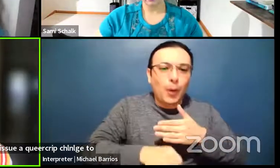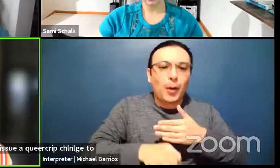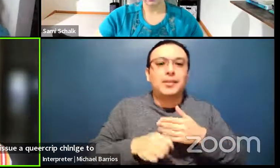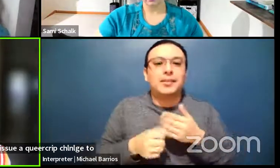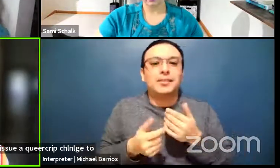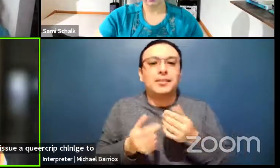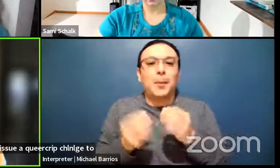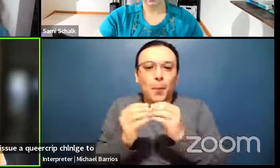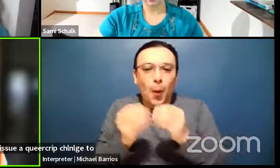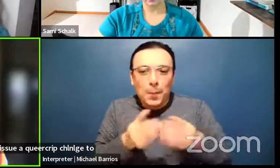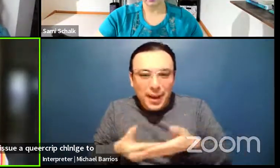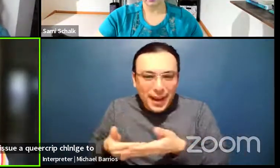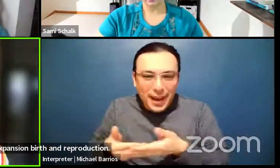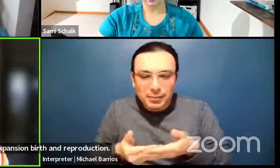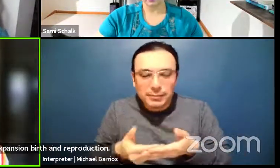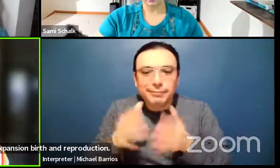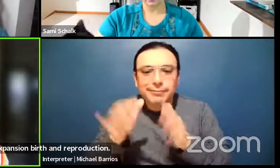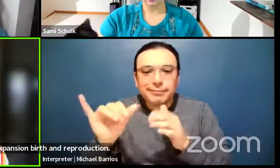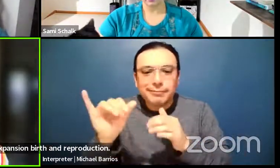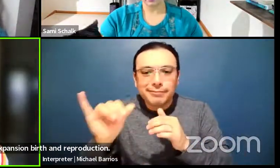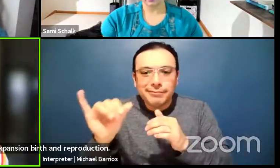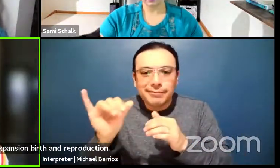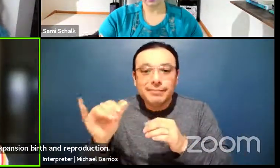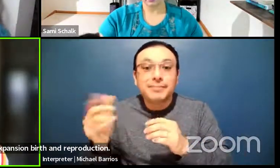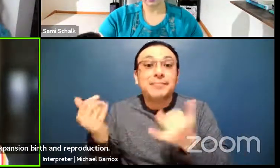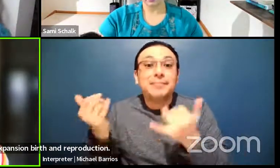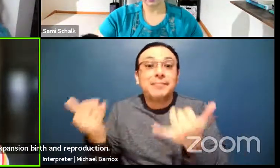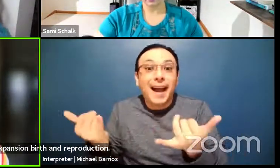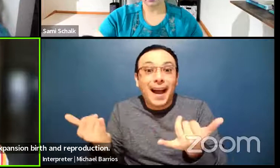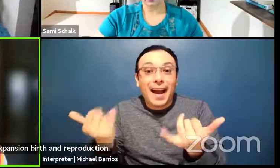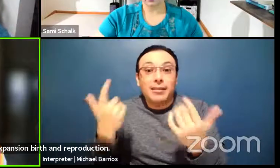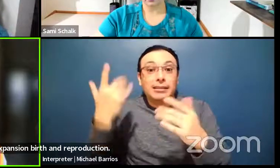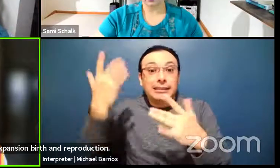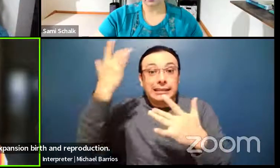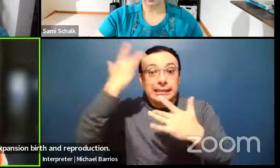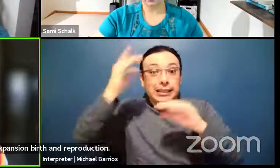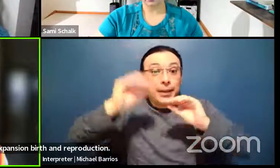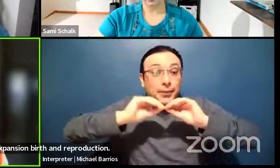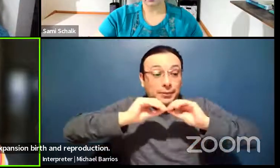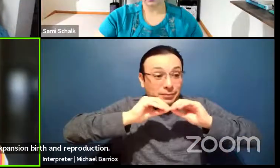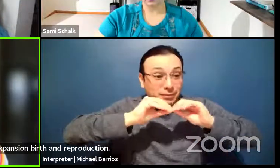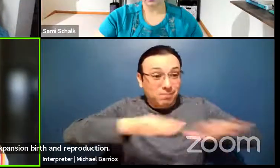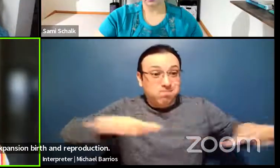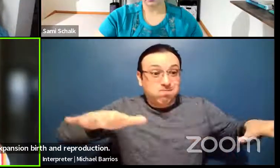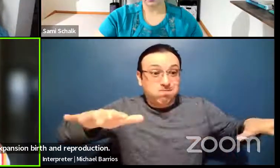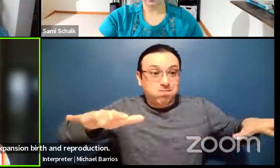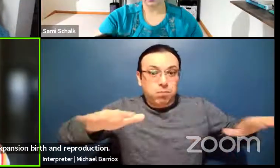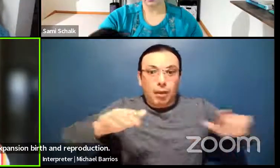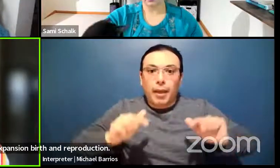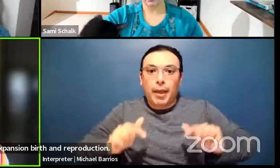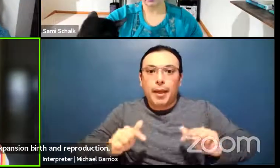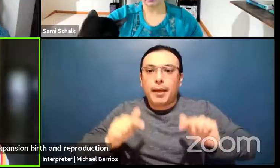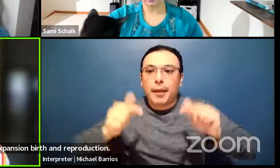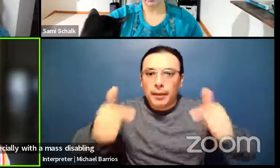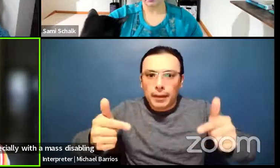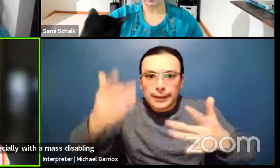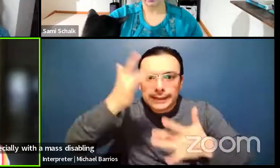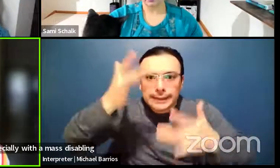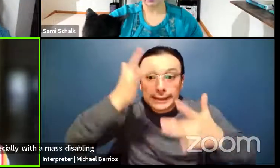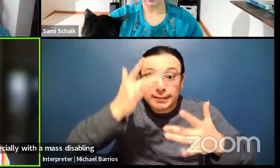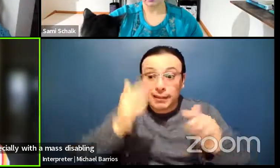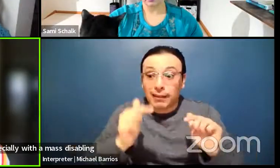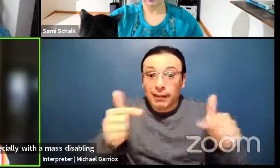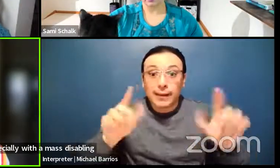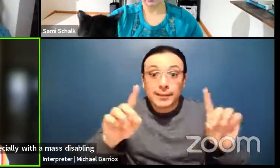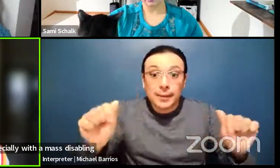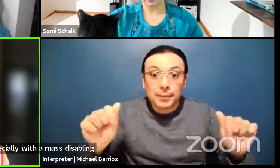is rapidly expanding the ranks of those who we might consider crip kin. We issue this challenge to